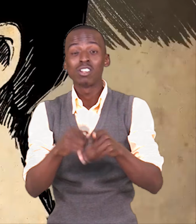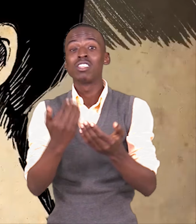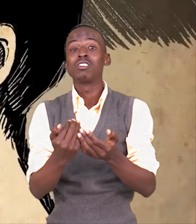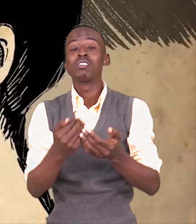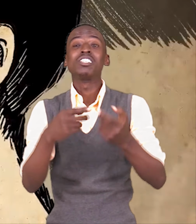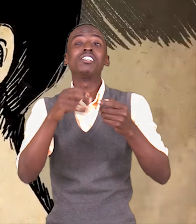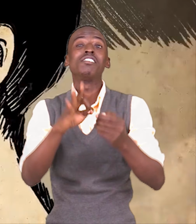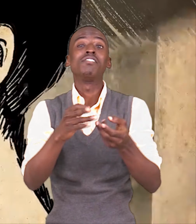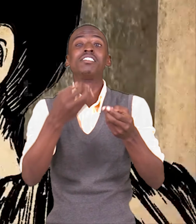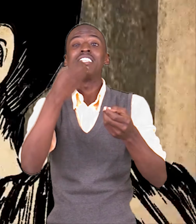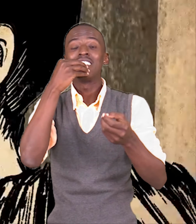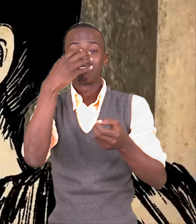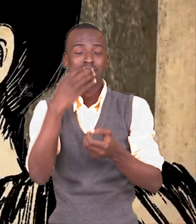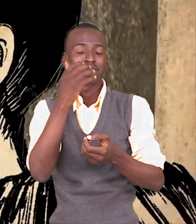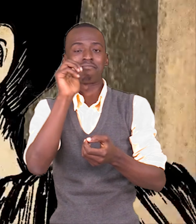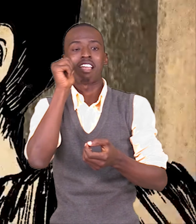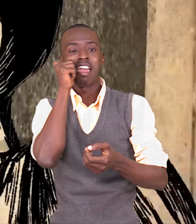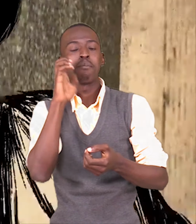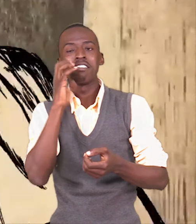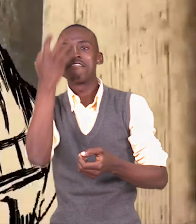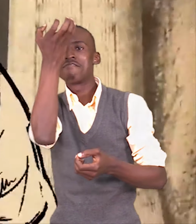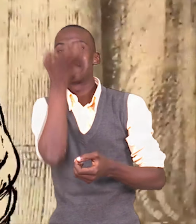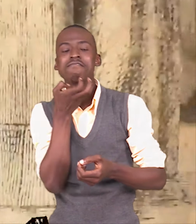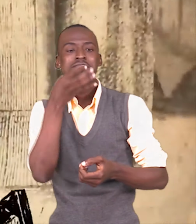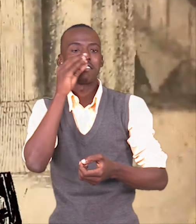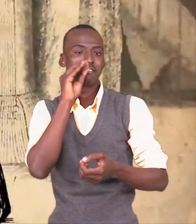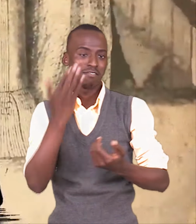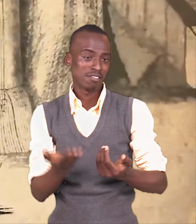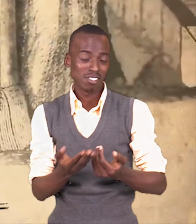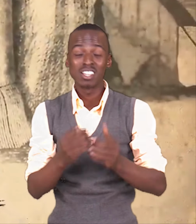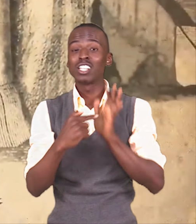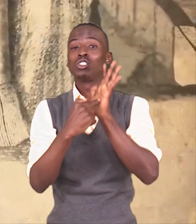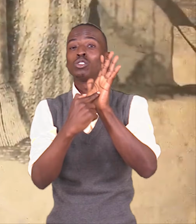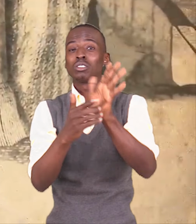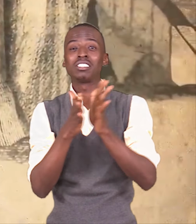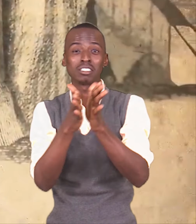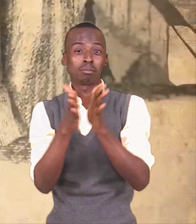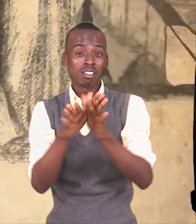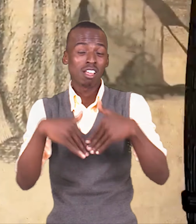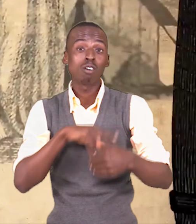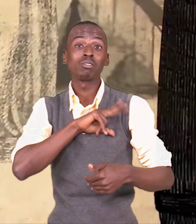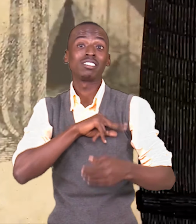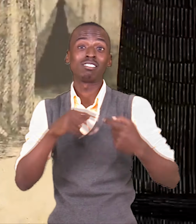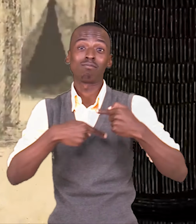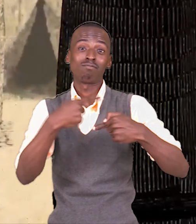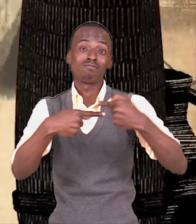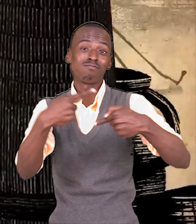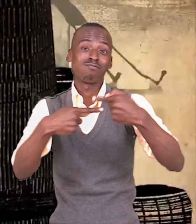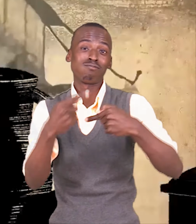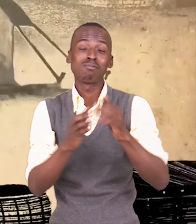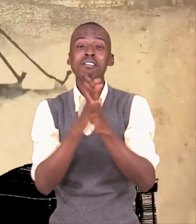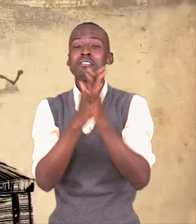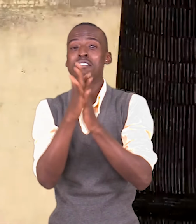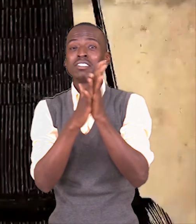where he's going to steal it from his father, Isaac, who at this point in the story is now old and blind. Which, who does that?